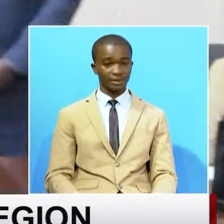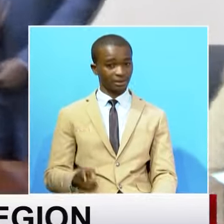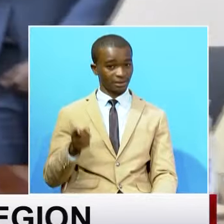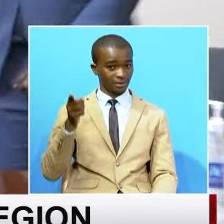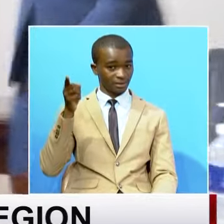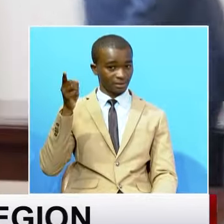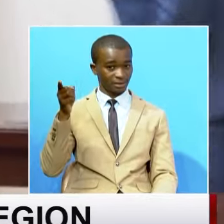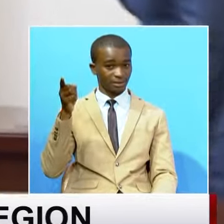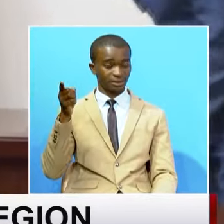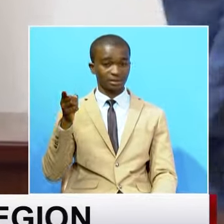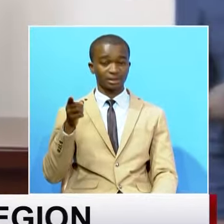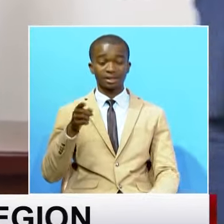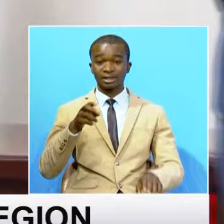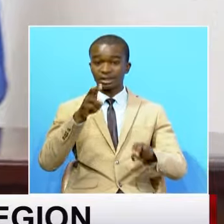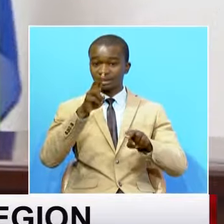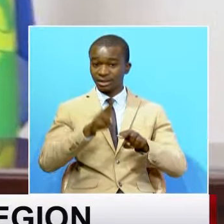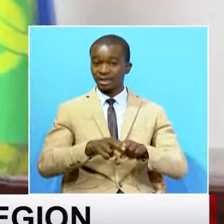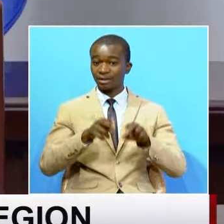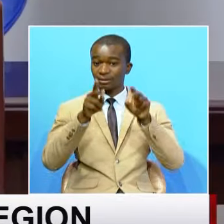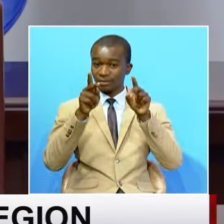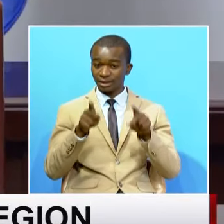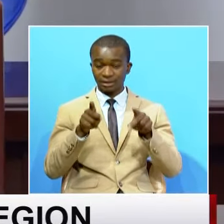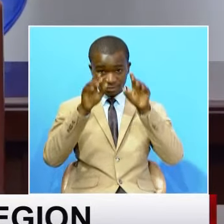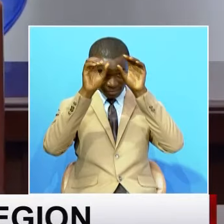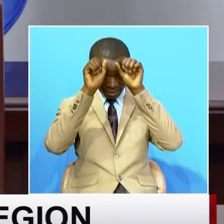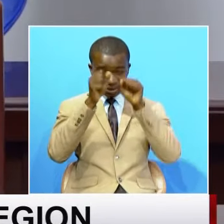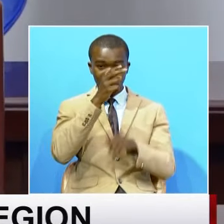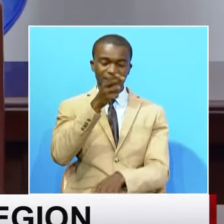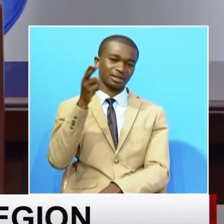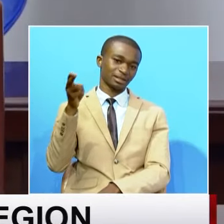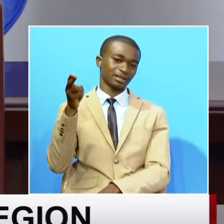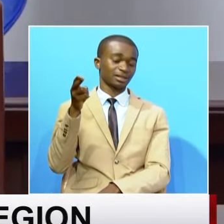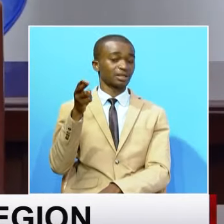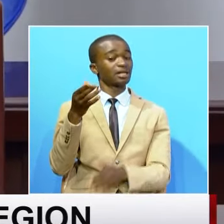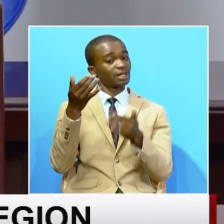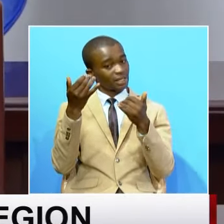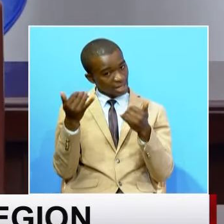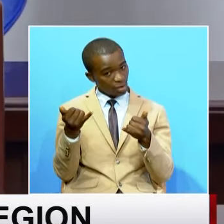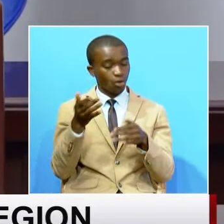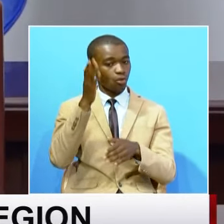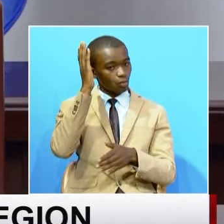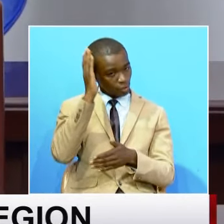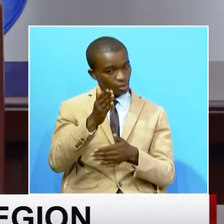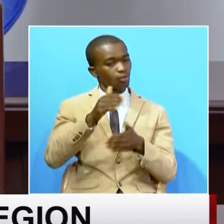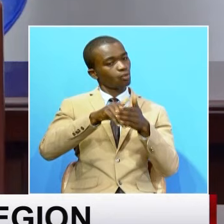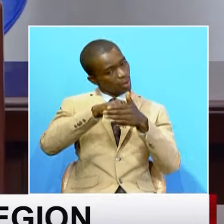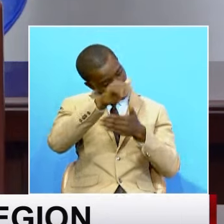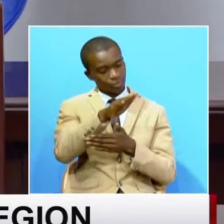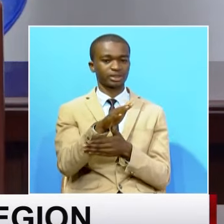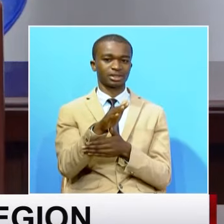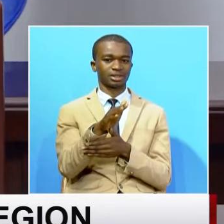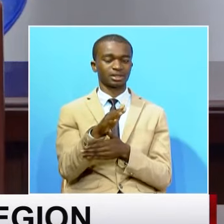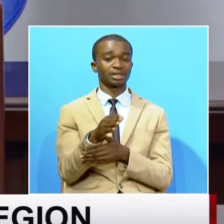as the outgoing chairperson, he acknowledged support during his tenure and assured the incoming chairperson,